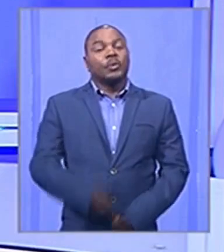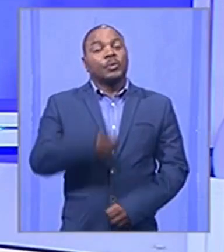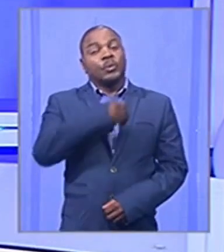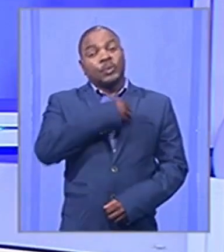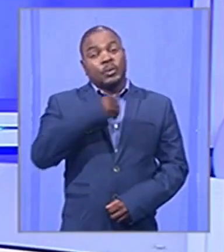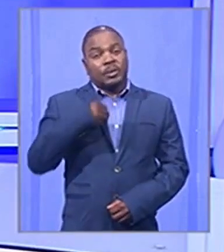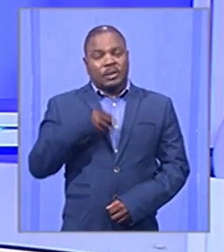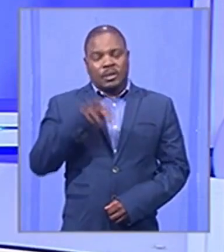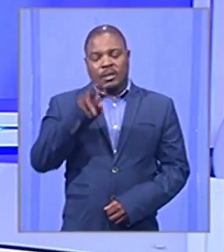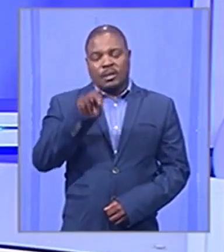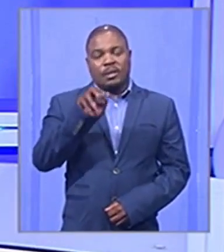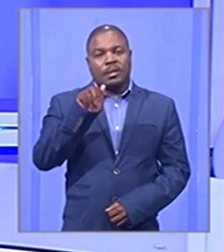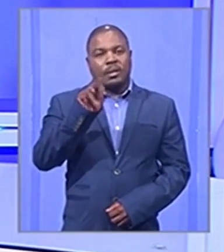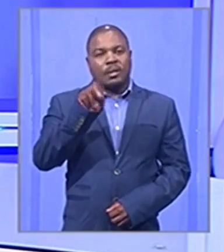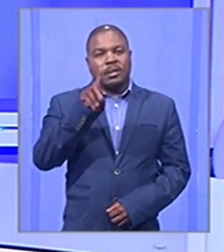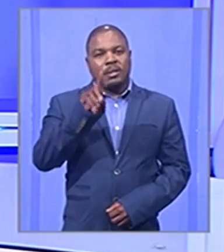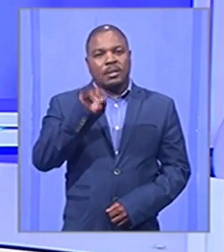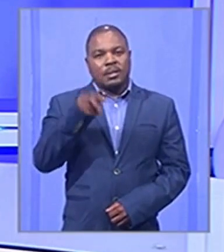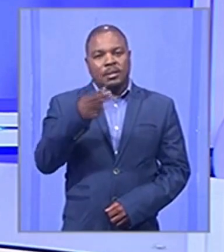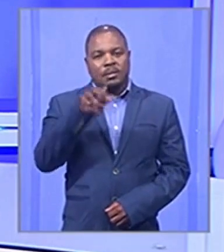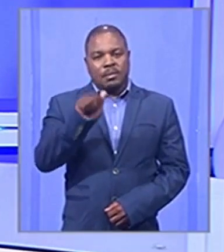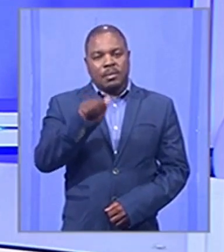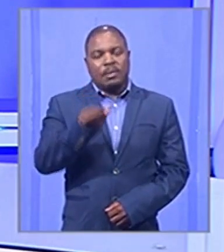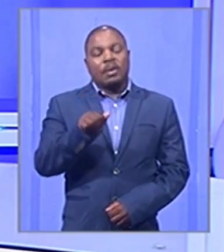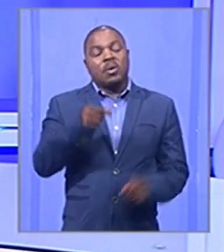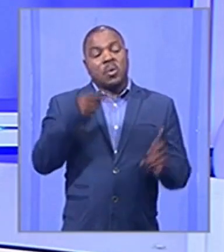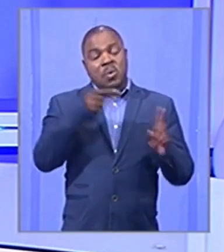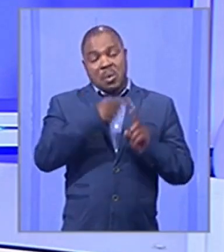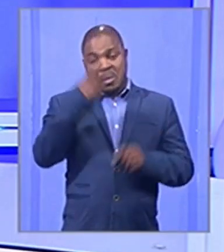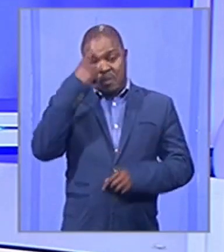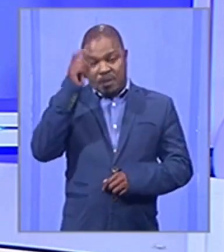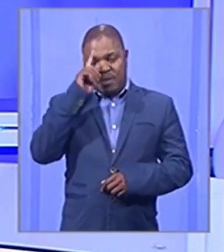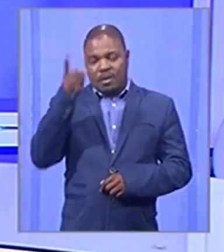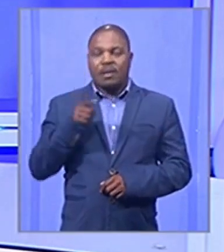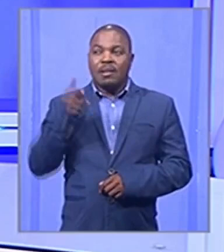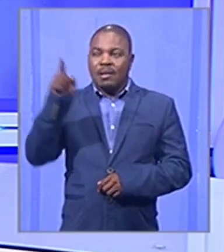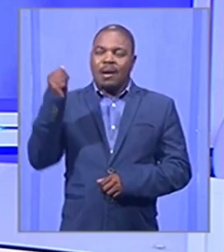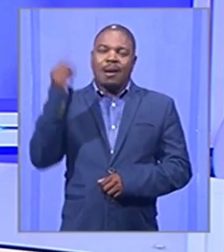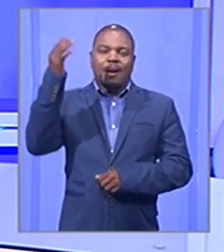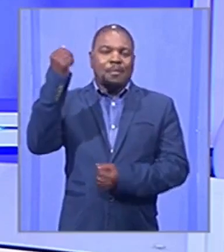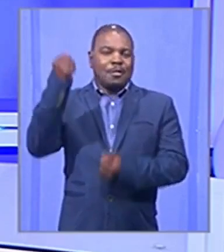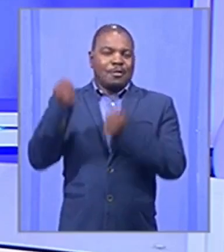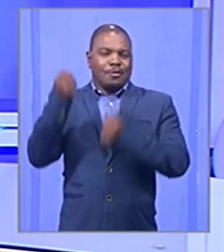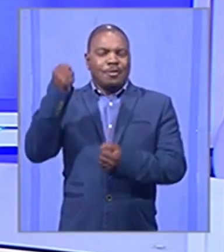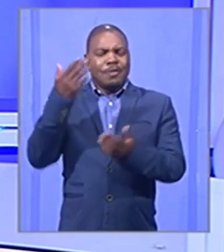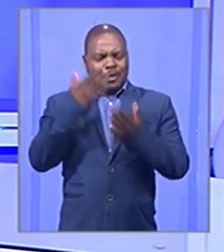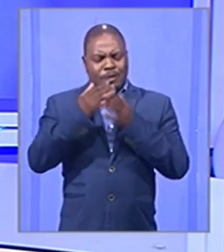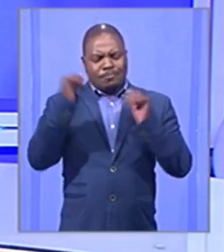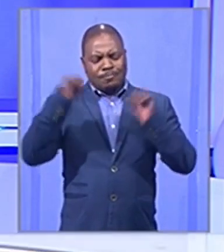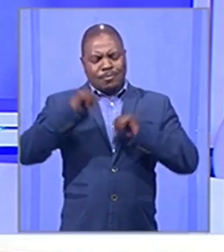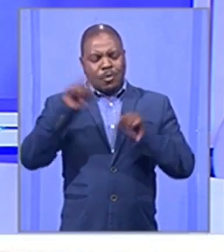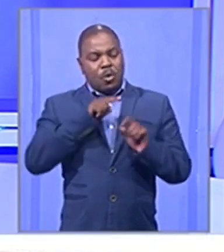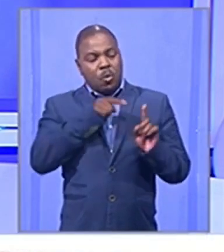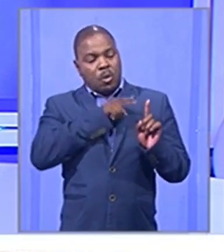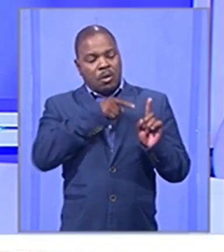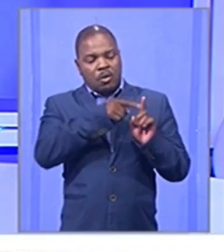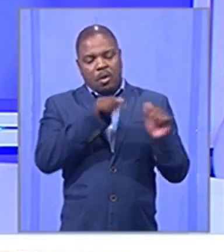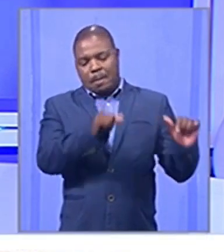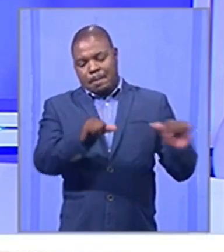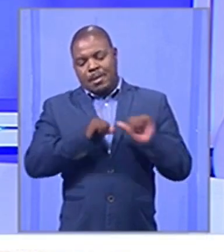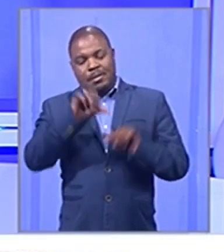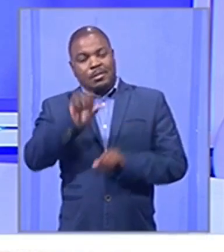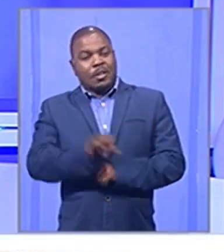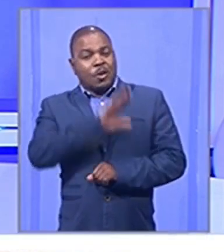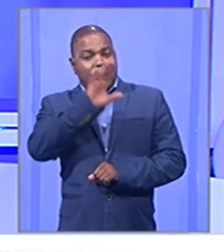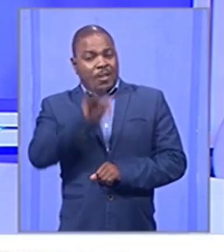Ngaka Ditaba Magudumana o dumela gore kgotlatshekelo kgolo ya boikuelo e tla tlhalosa gore go dumela ga gagwe go busediwa mono gae ga